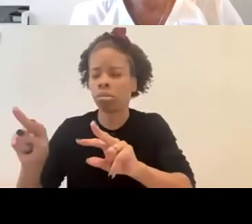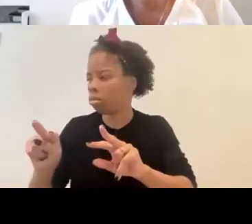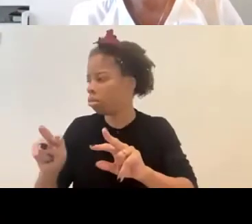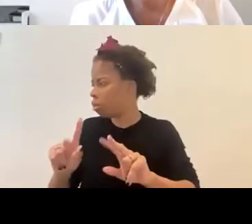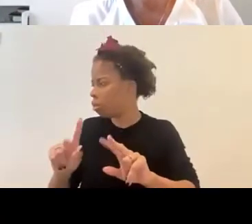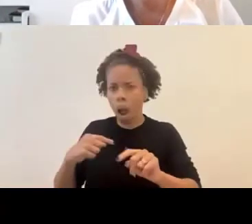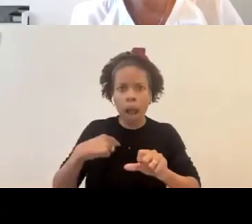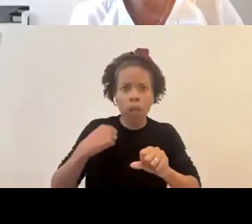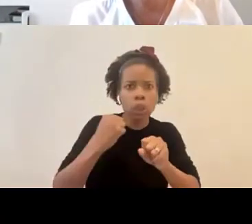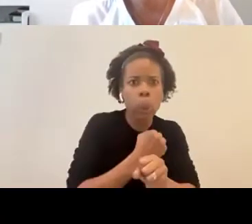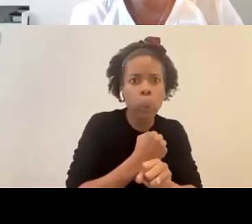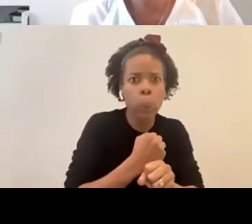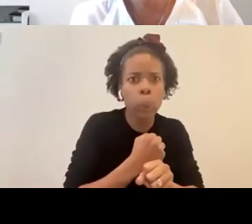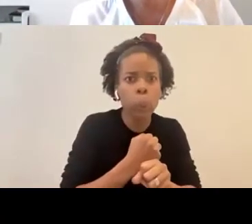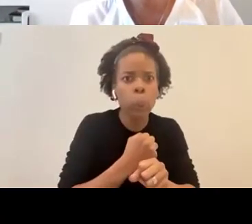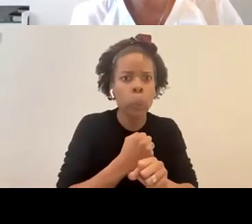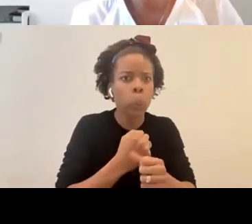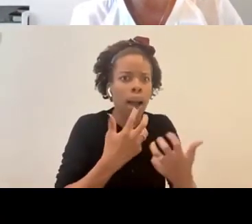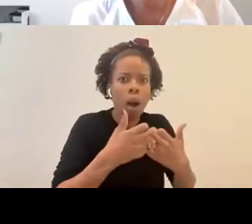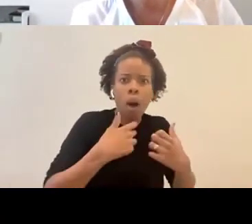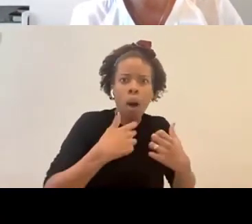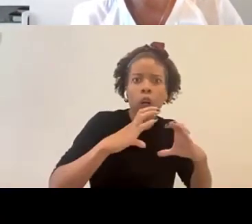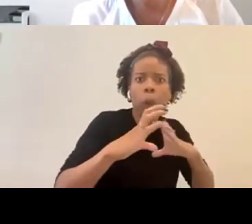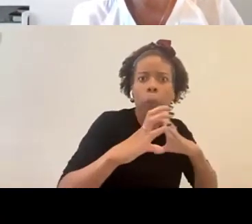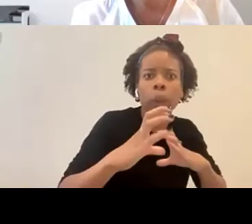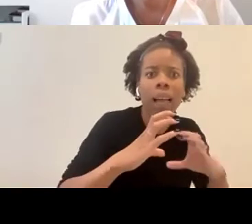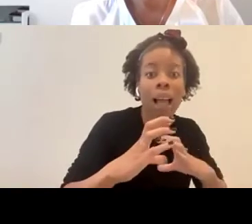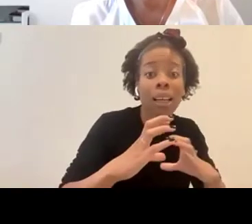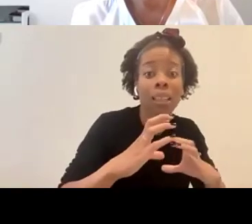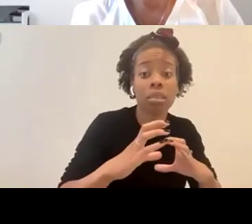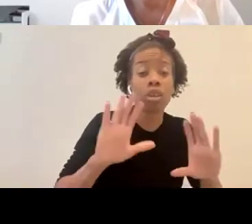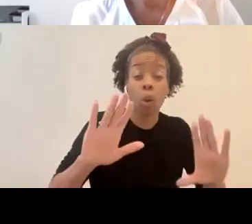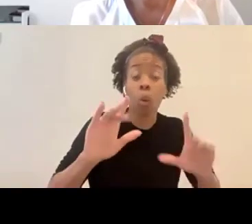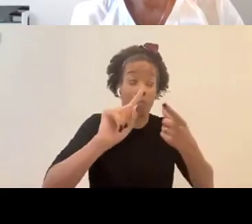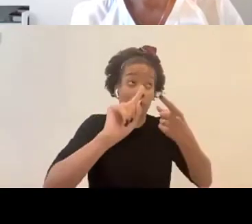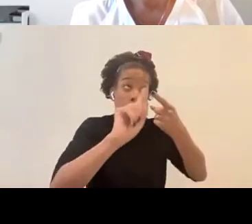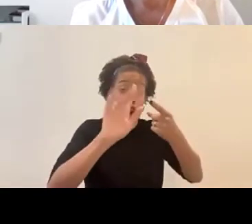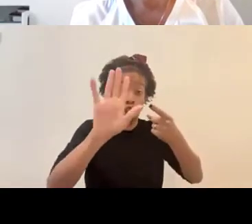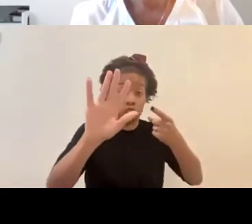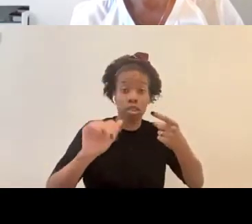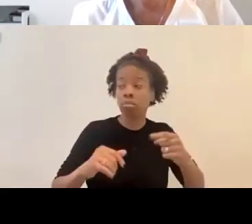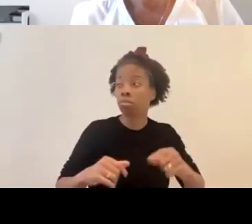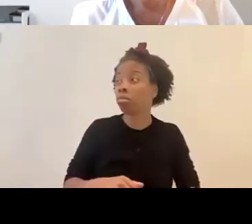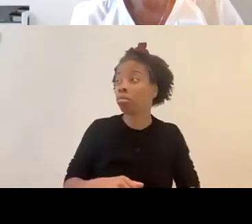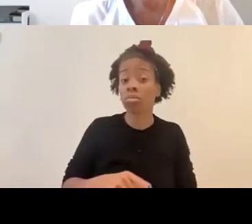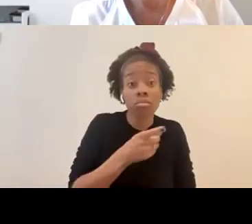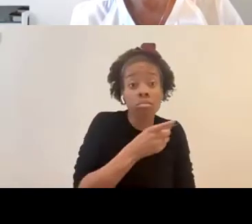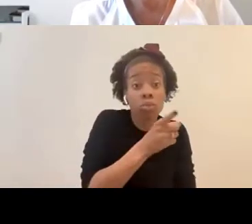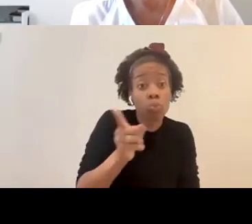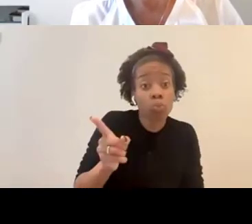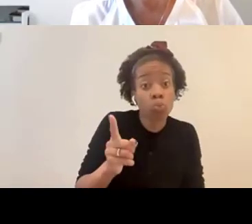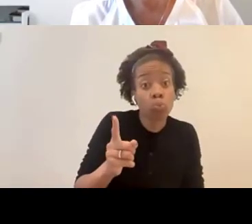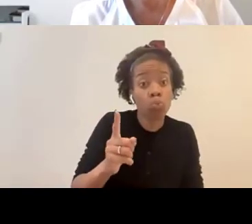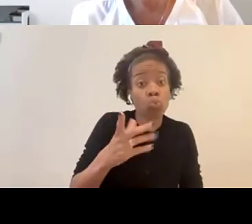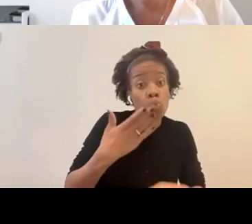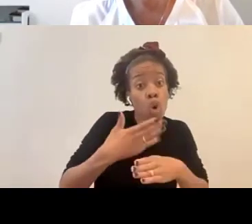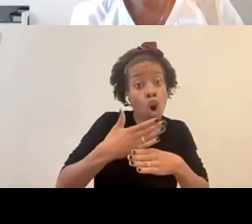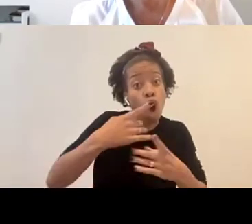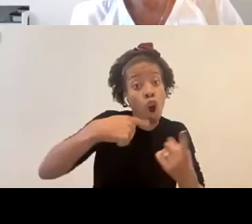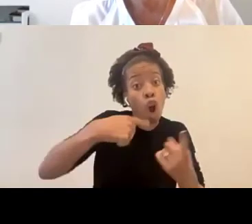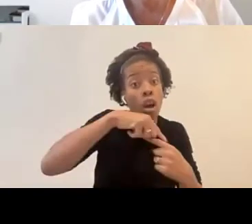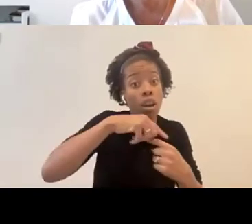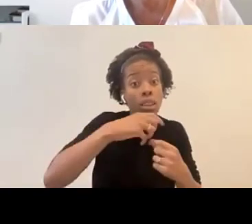it, and how we communicate about it. So first of all, I would say that if you are in development, you are a